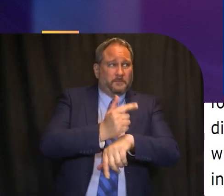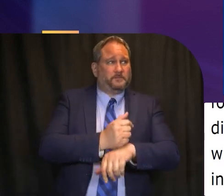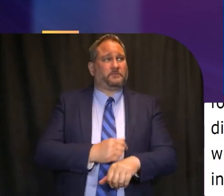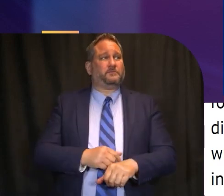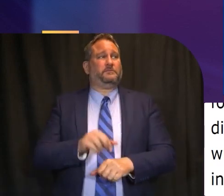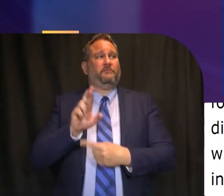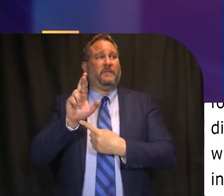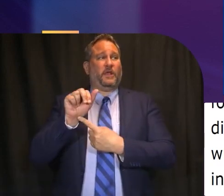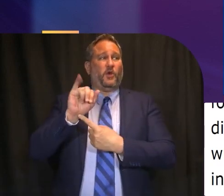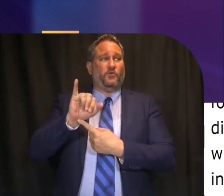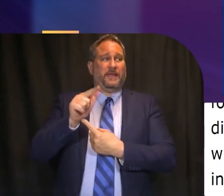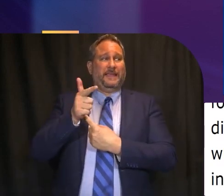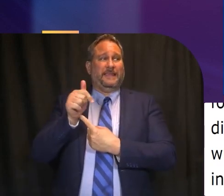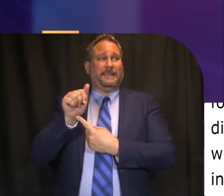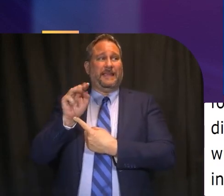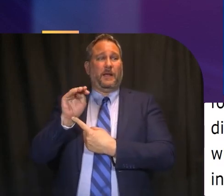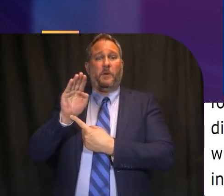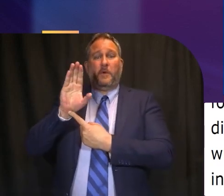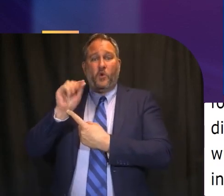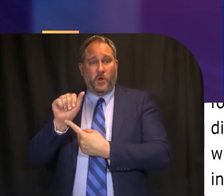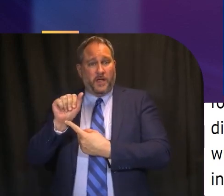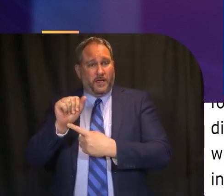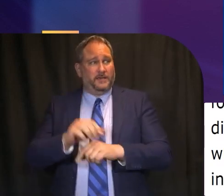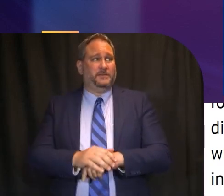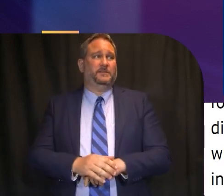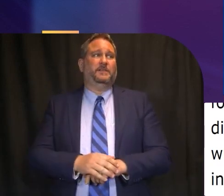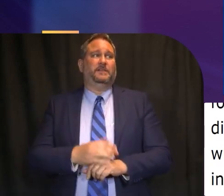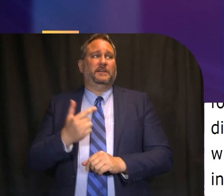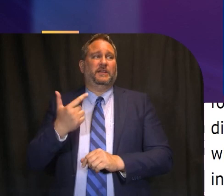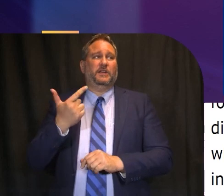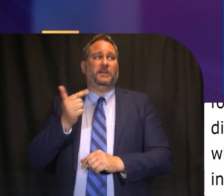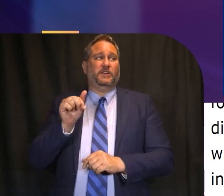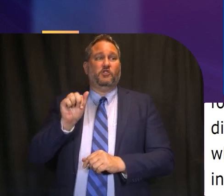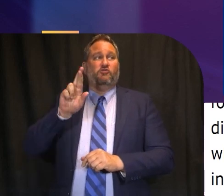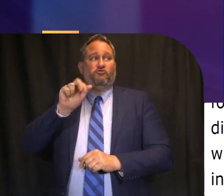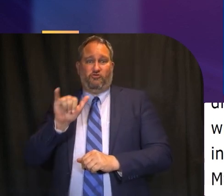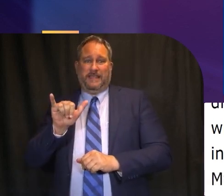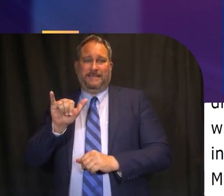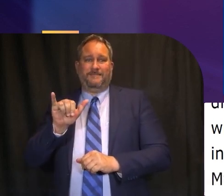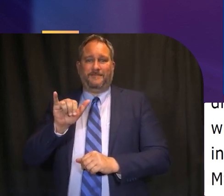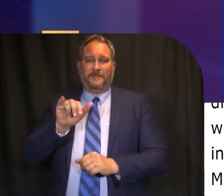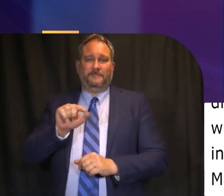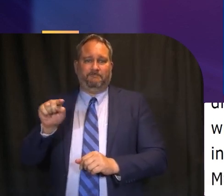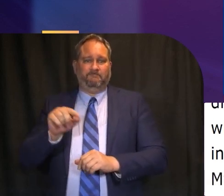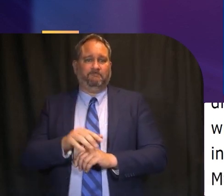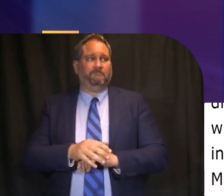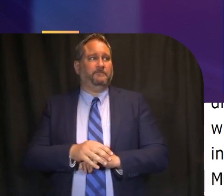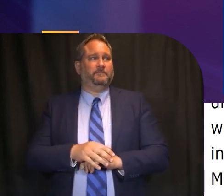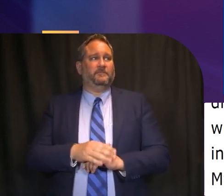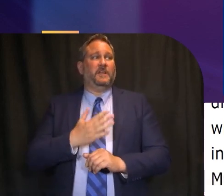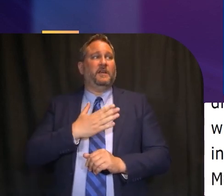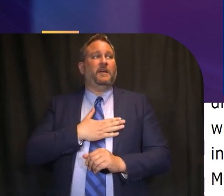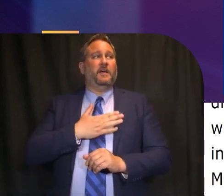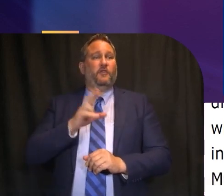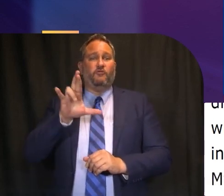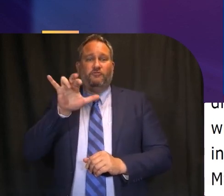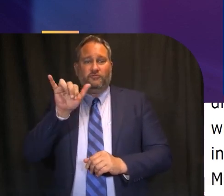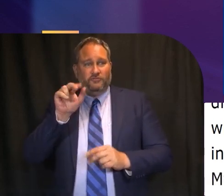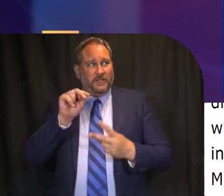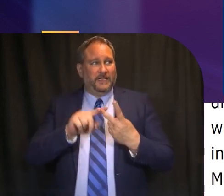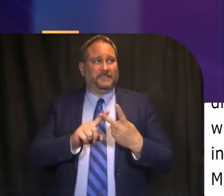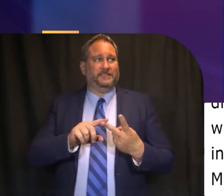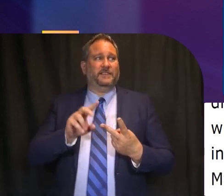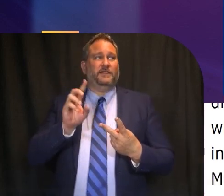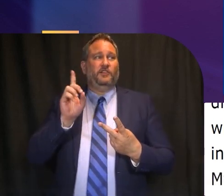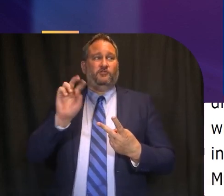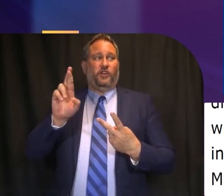Green Valor. My VIRO co-founders Chris Wan and Mike Flores, Dr. Karen Nakamura and the UC Berkeley Anthropology Department, the UC